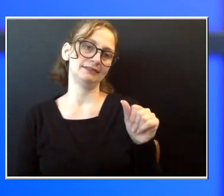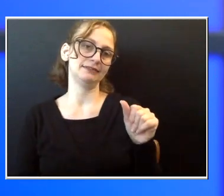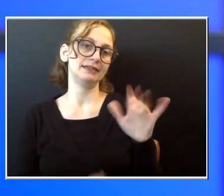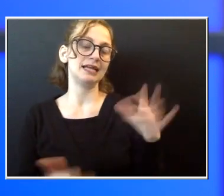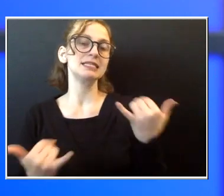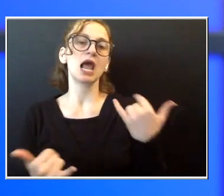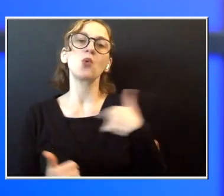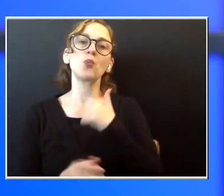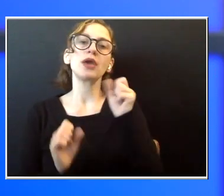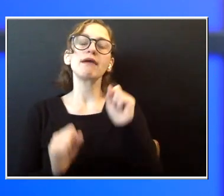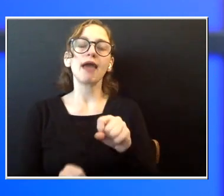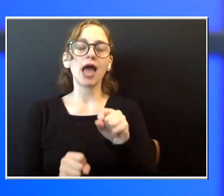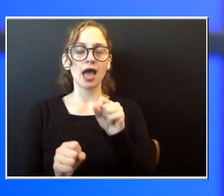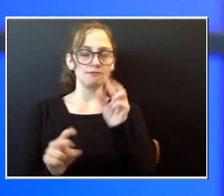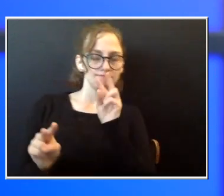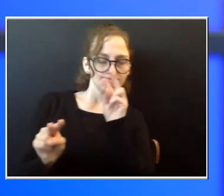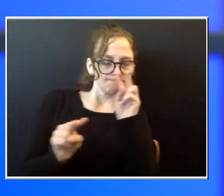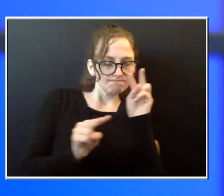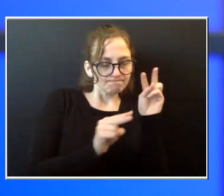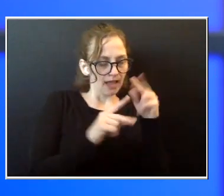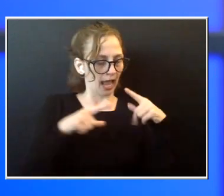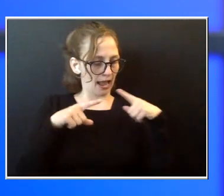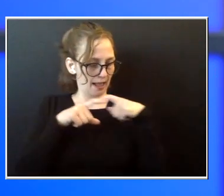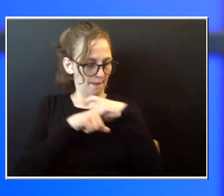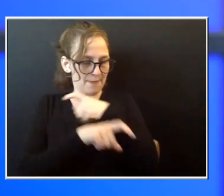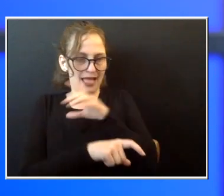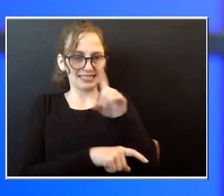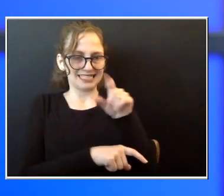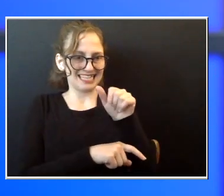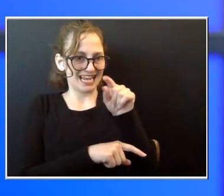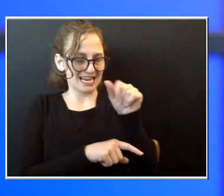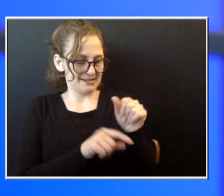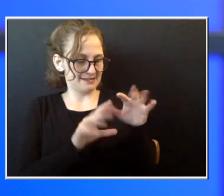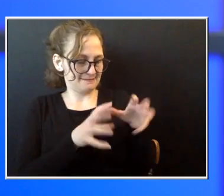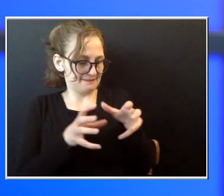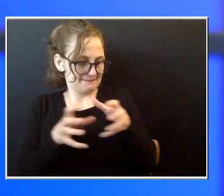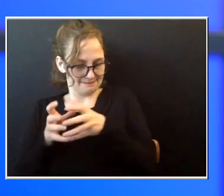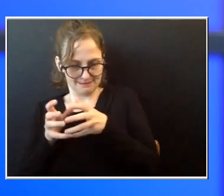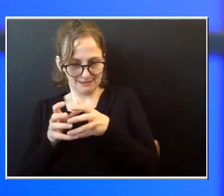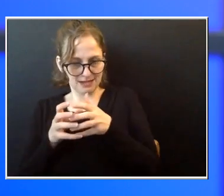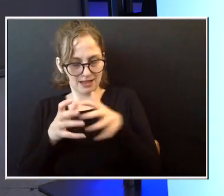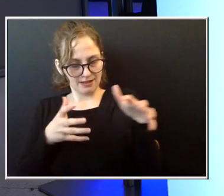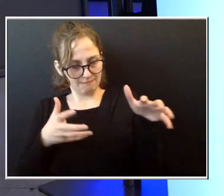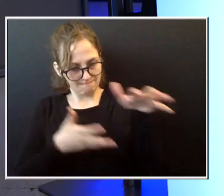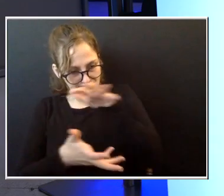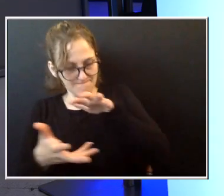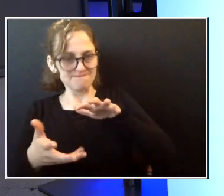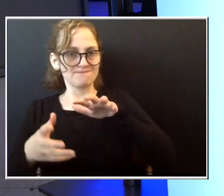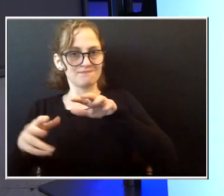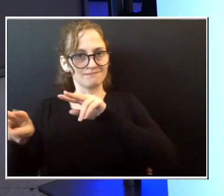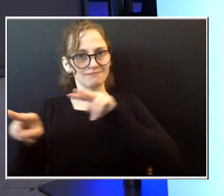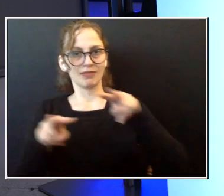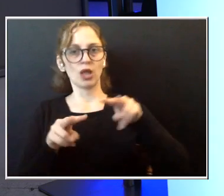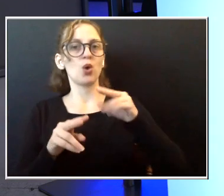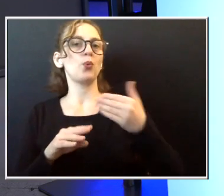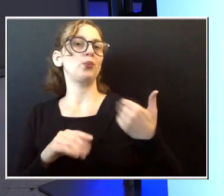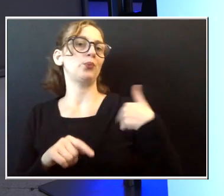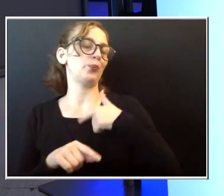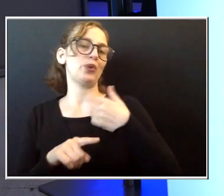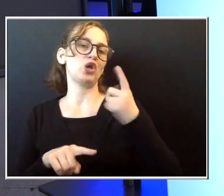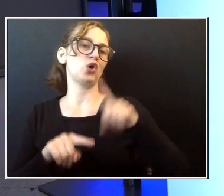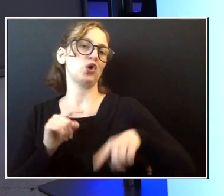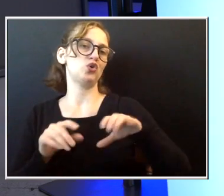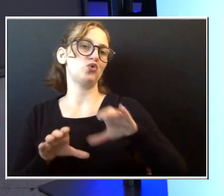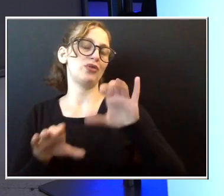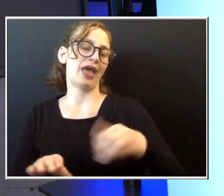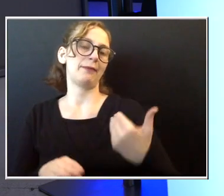these complex data sets that we just couldn't do before for computational reasons. And will this study go international? I'm sorry? Is there any thought